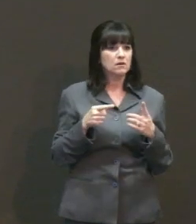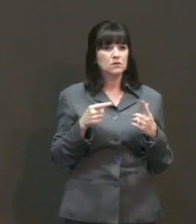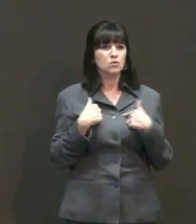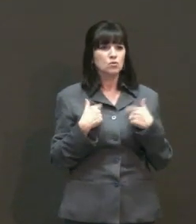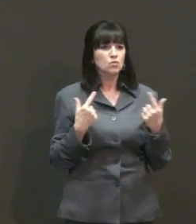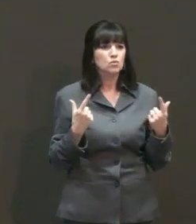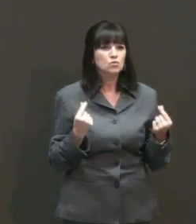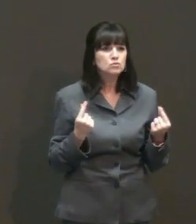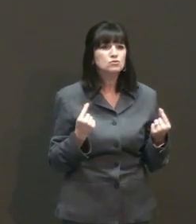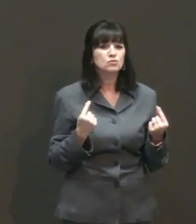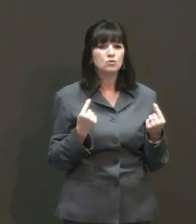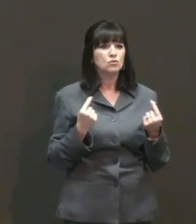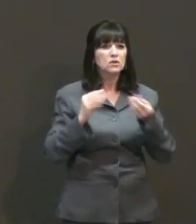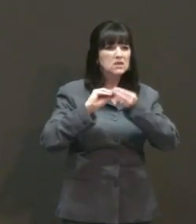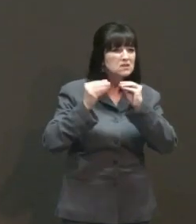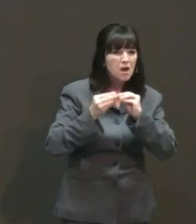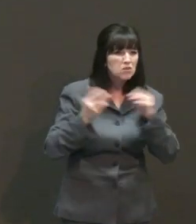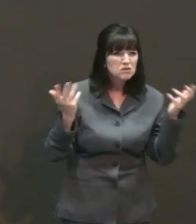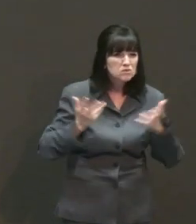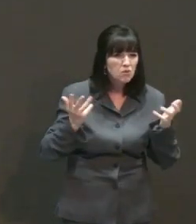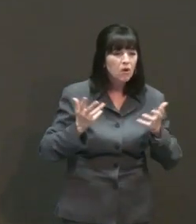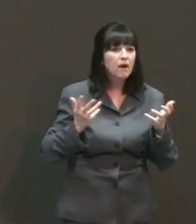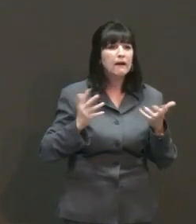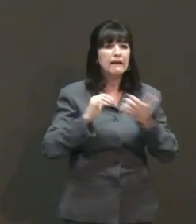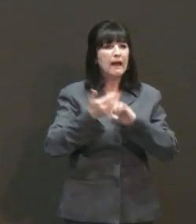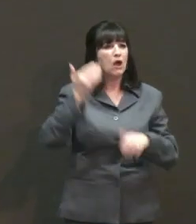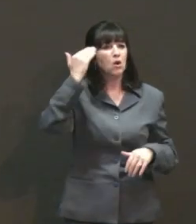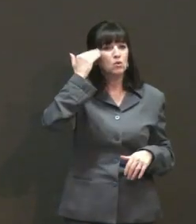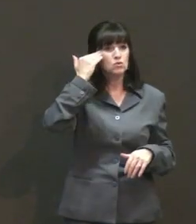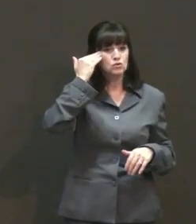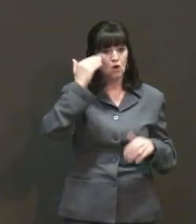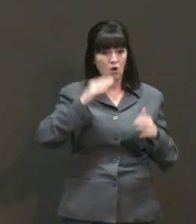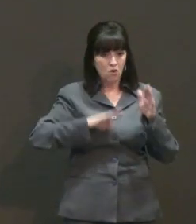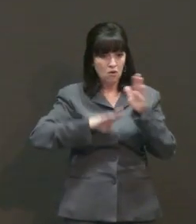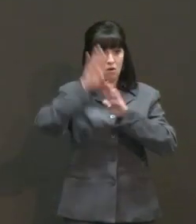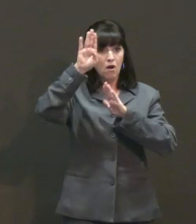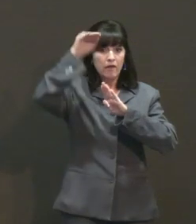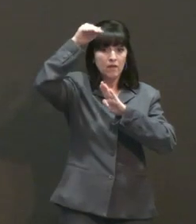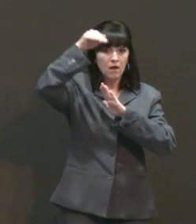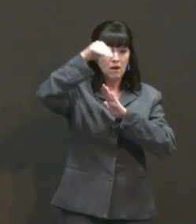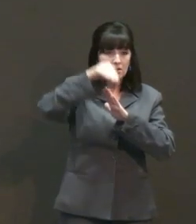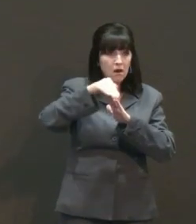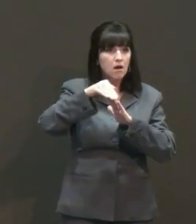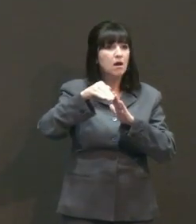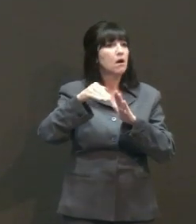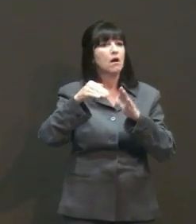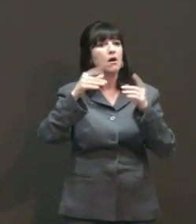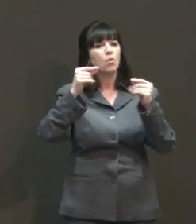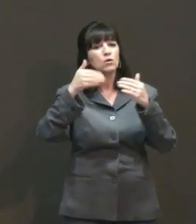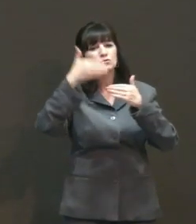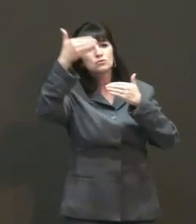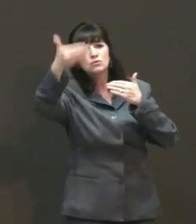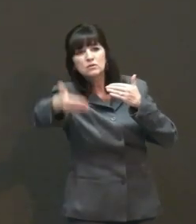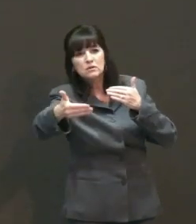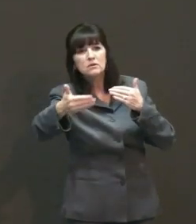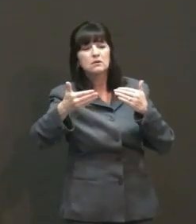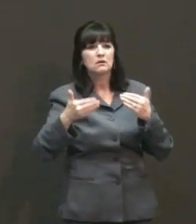will we know on the other side of the peak, and when we can take off some of these very,